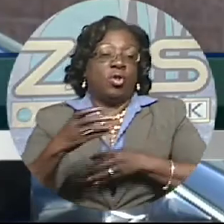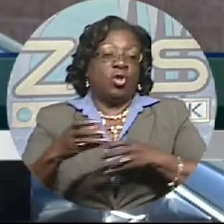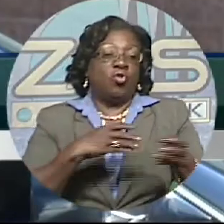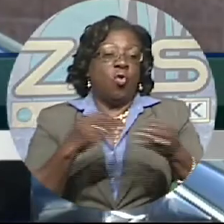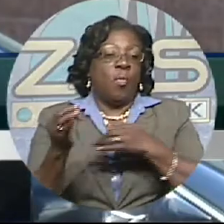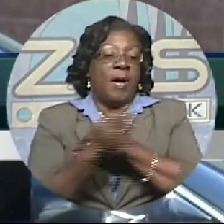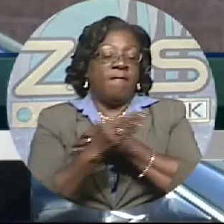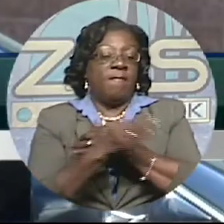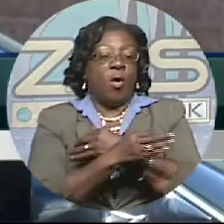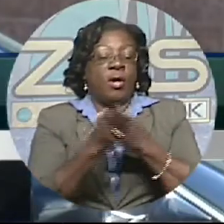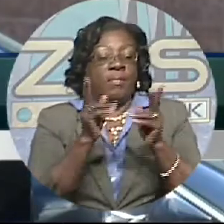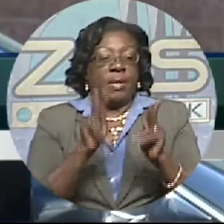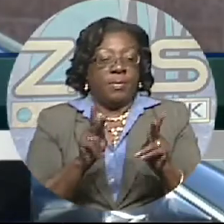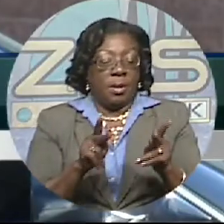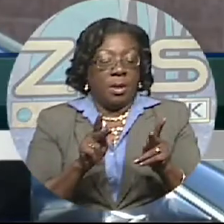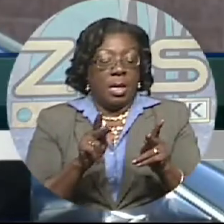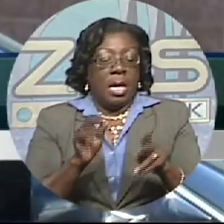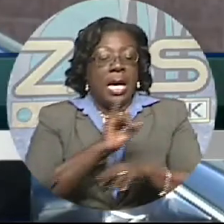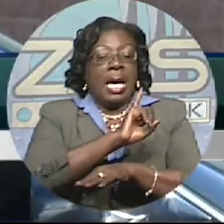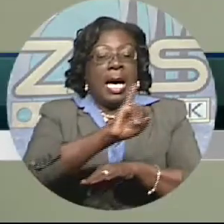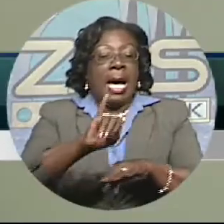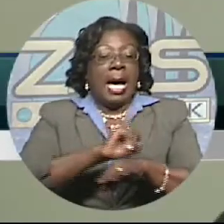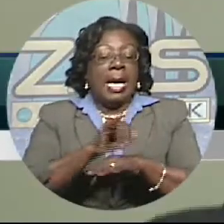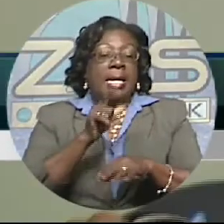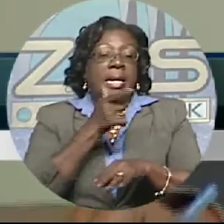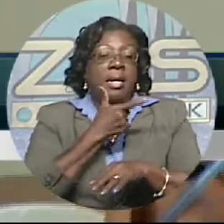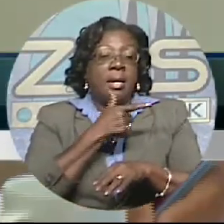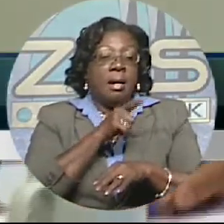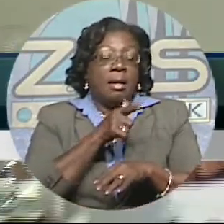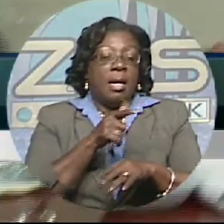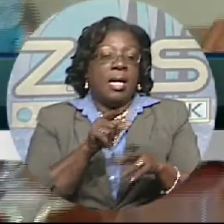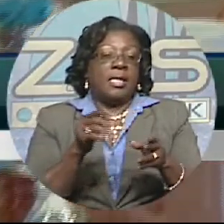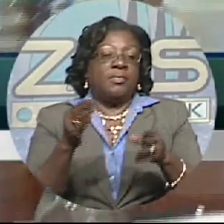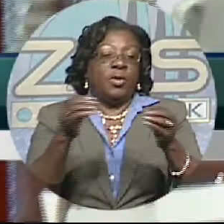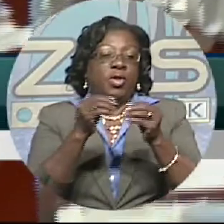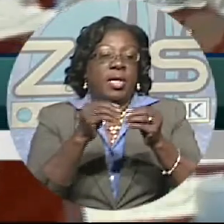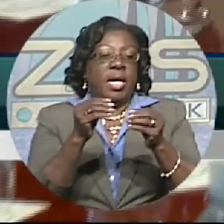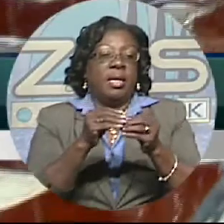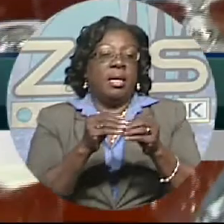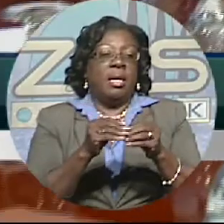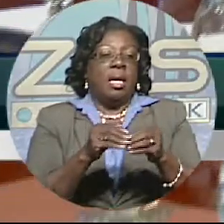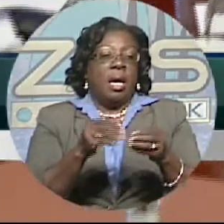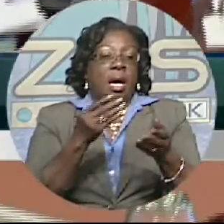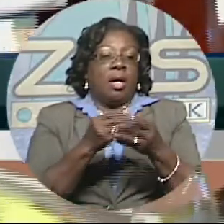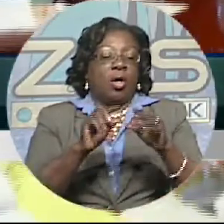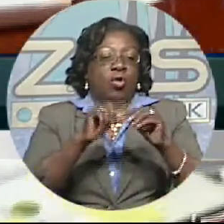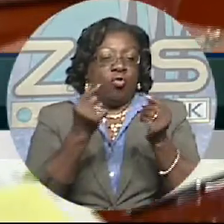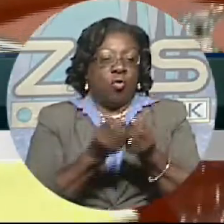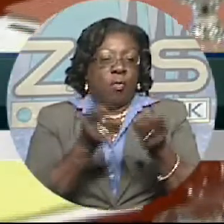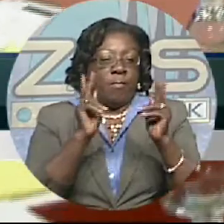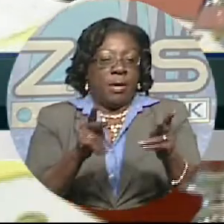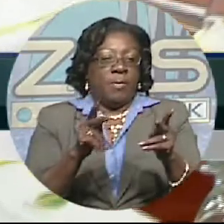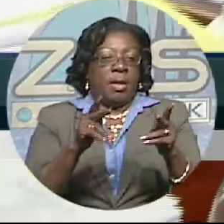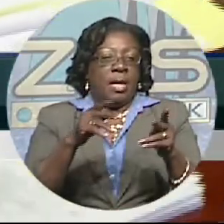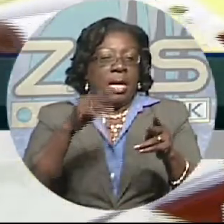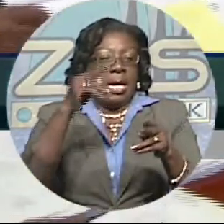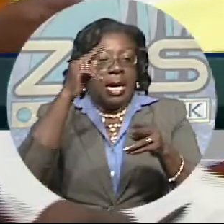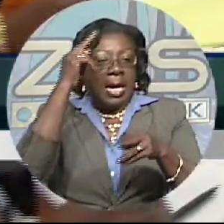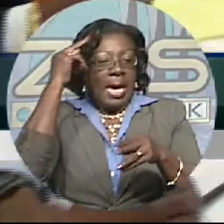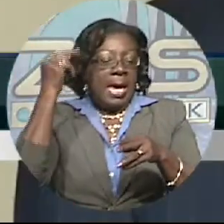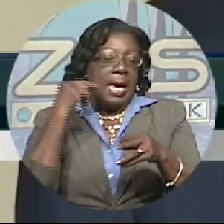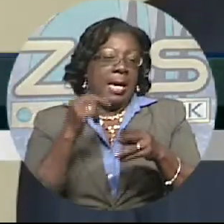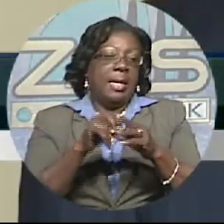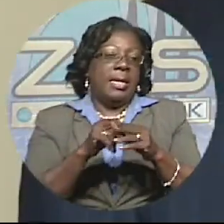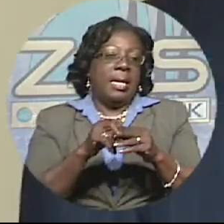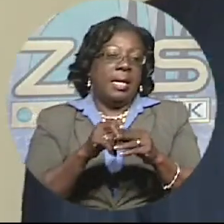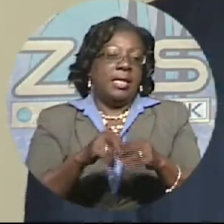has assembled what's being dubbed an impressive list of professionals from the financial sector and community. Heading the board is former chairman of the Grand